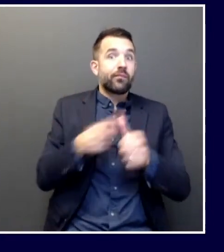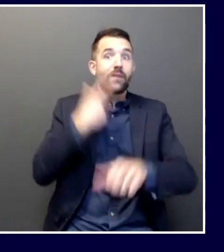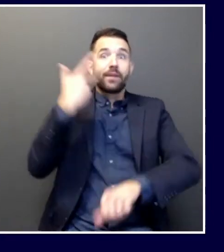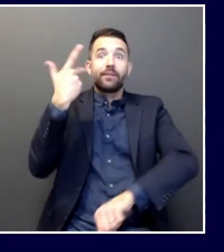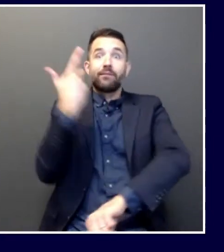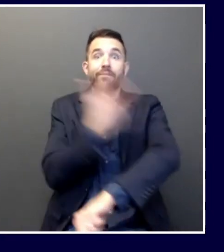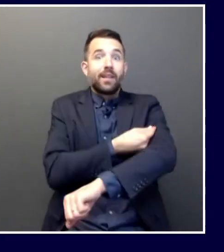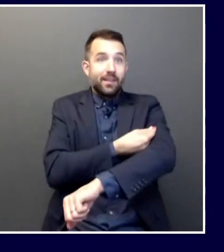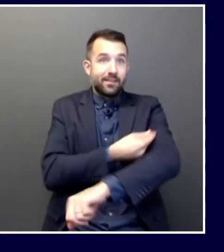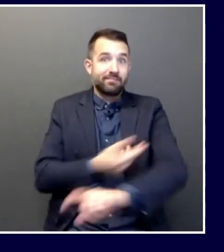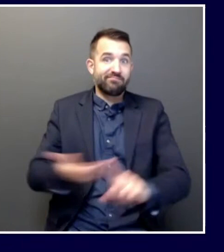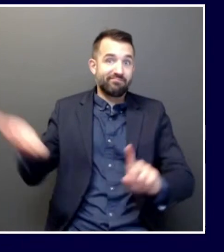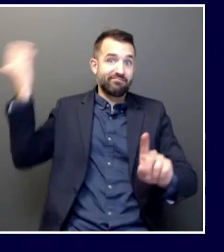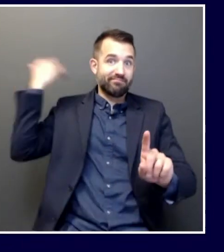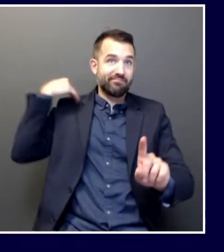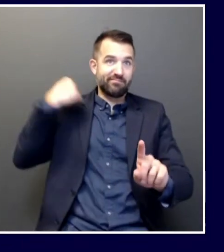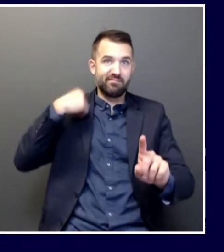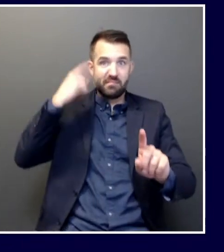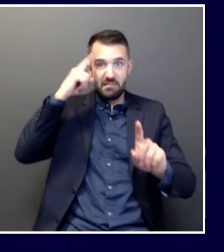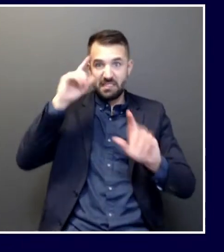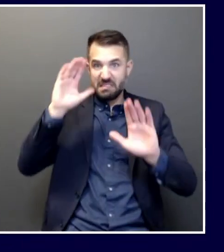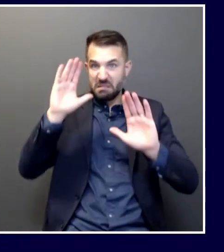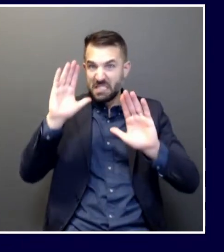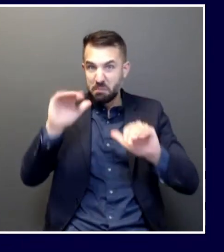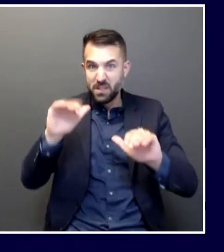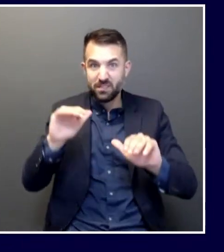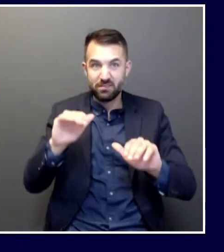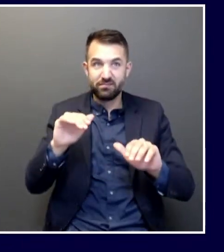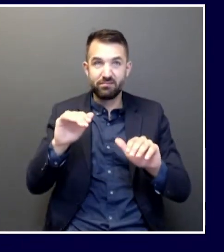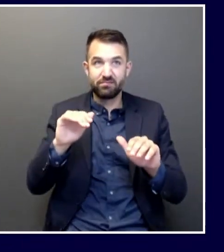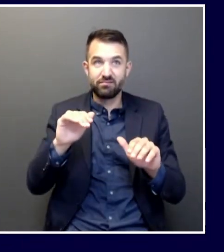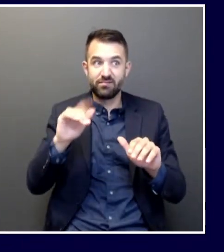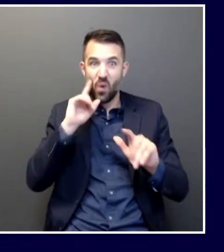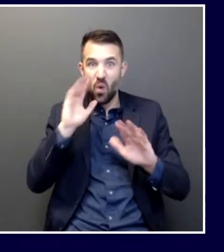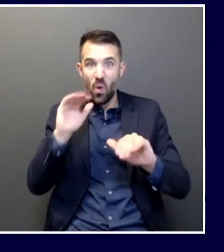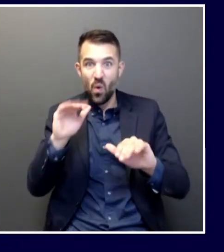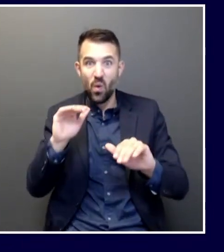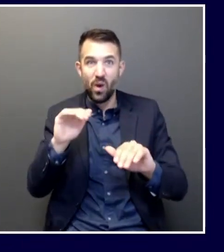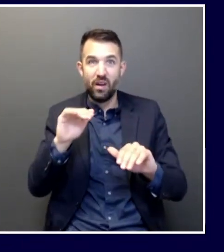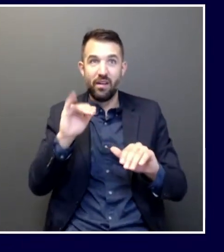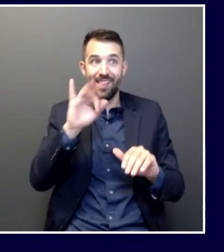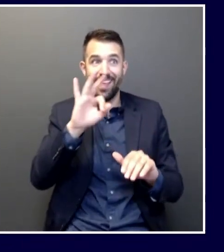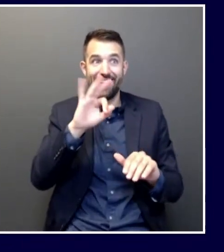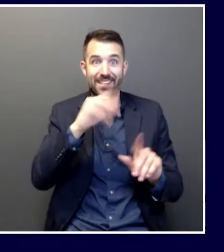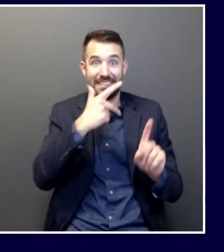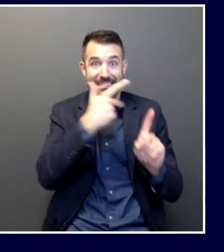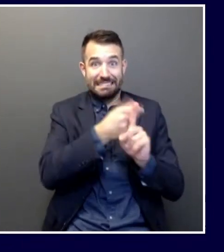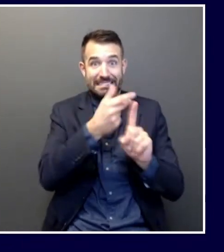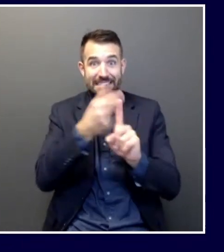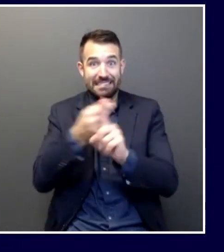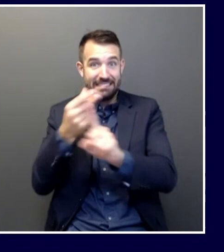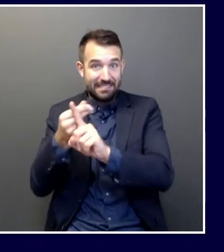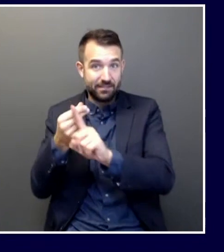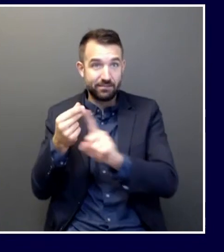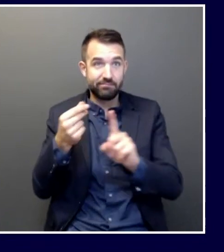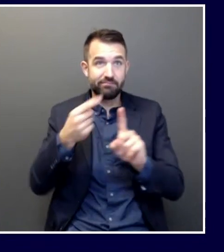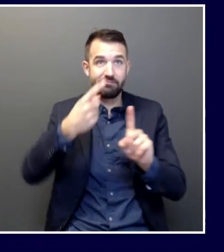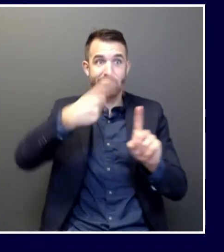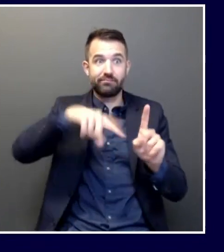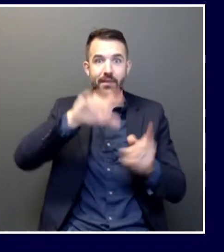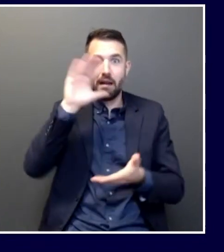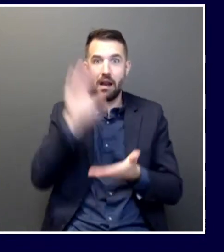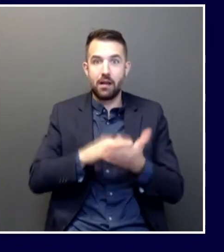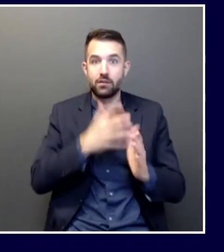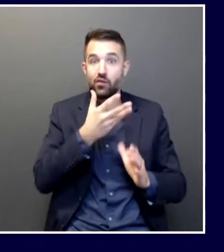would decouple. That was the term that was used, cases from deaths. What we've seen recently in Maine and in